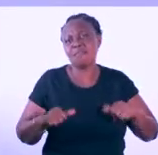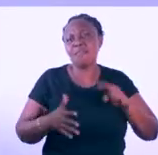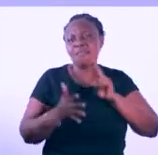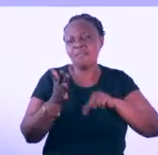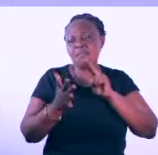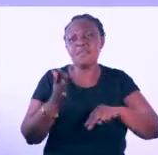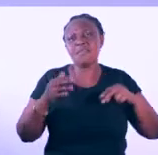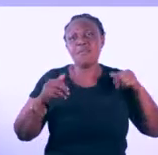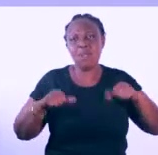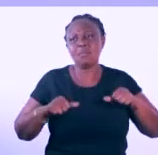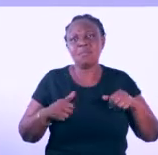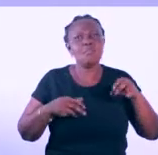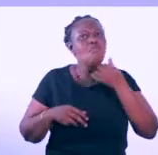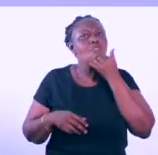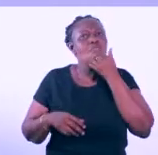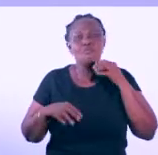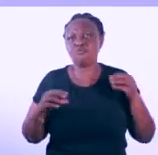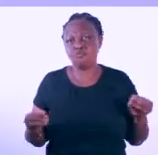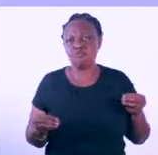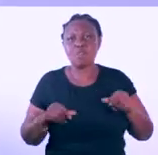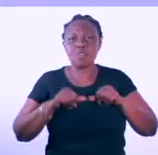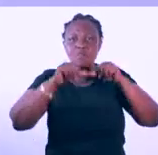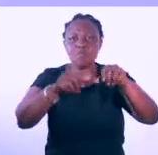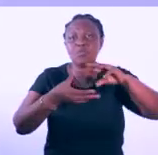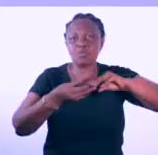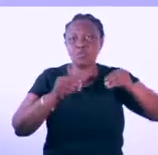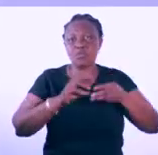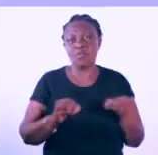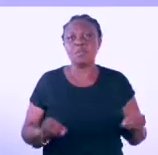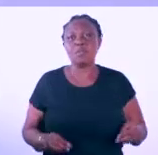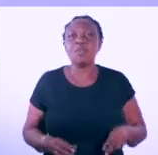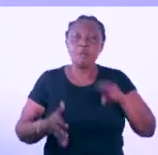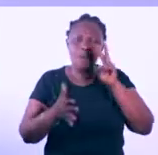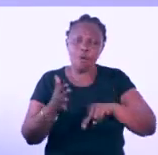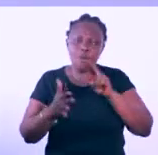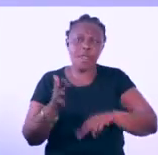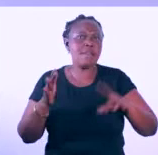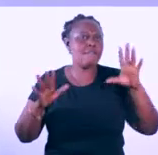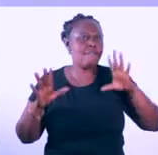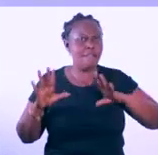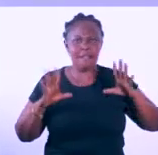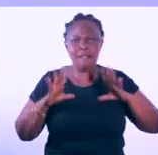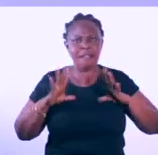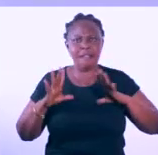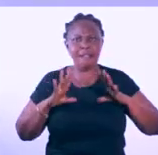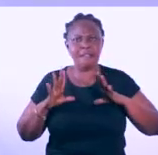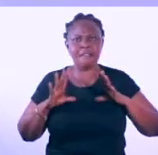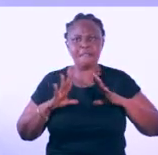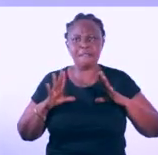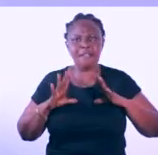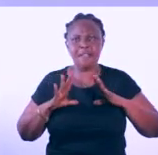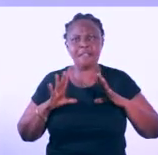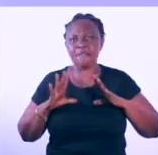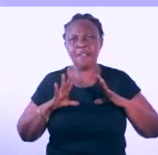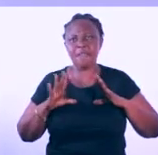and did not make any mistake. We move on to the story, and she read the story. Her sentences